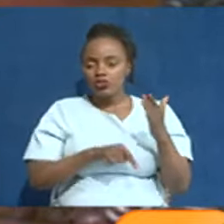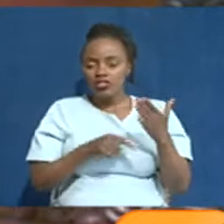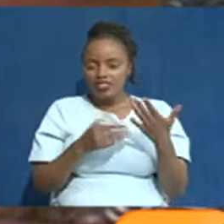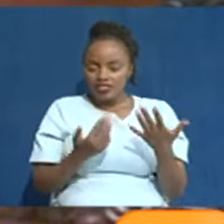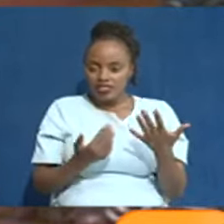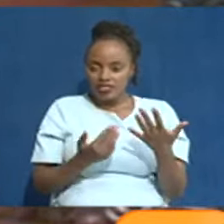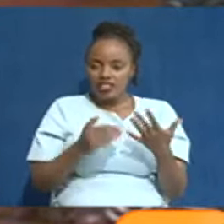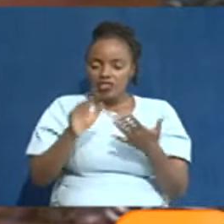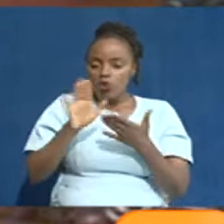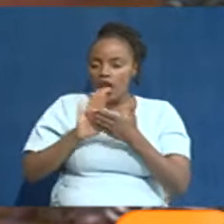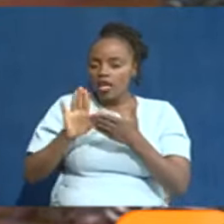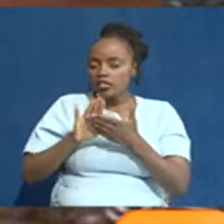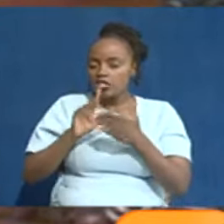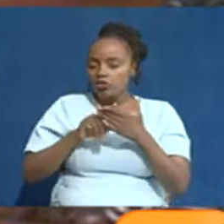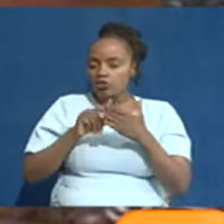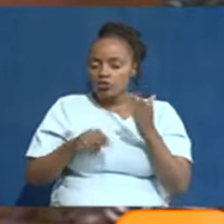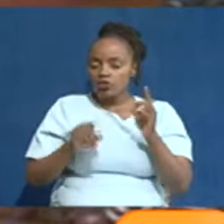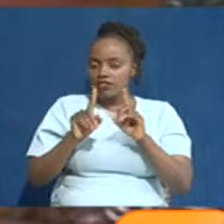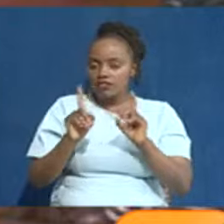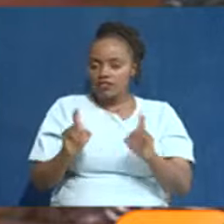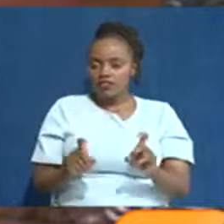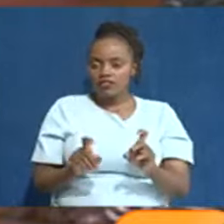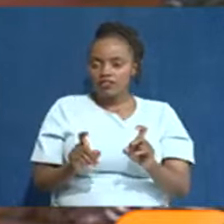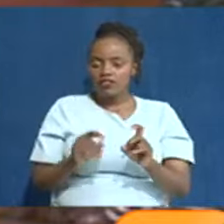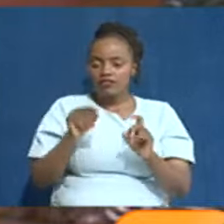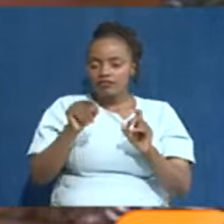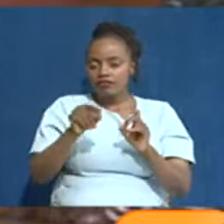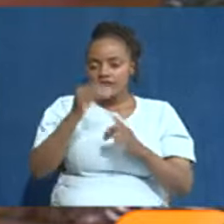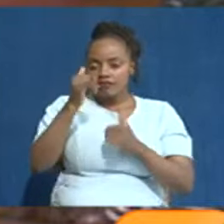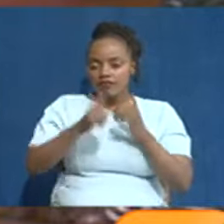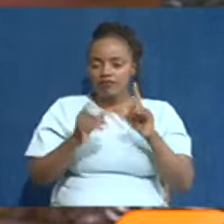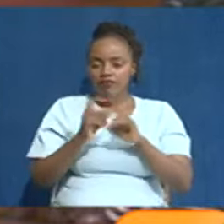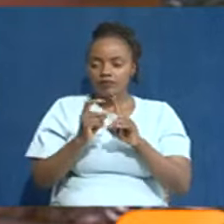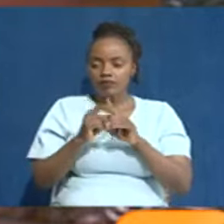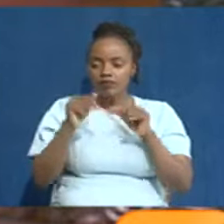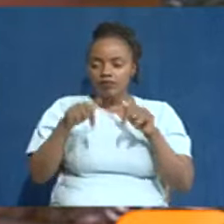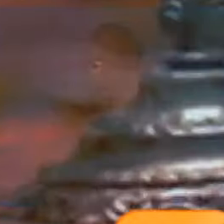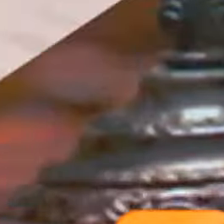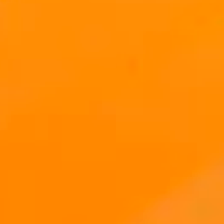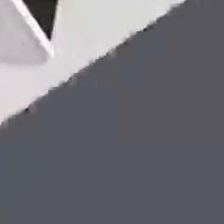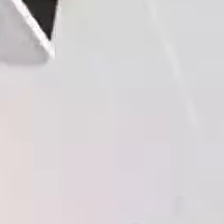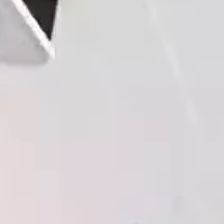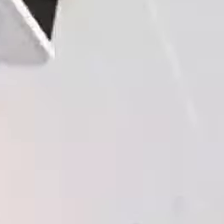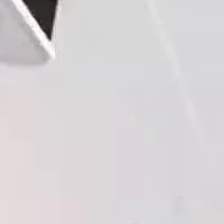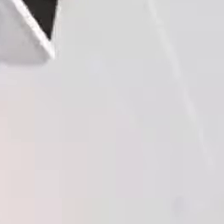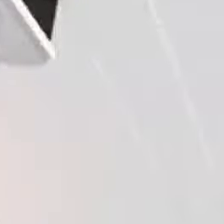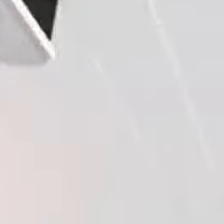your excuse? And that is my sense tonight.